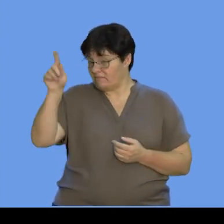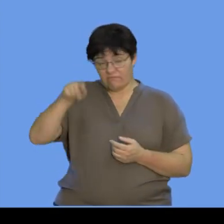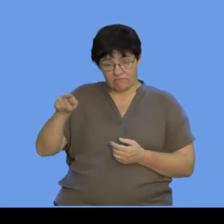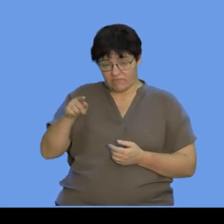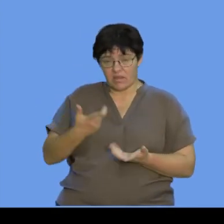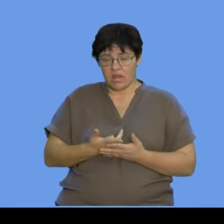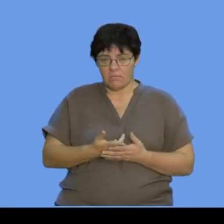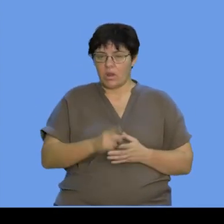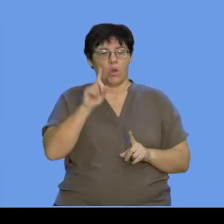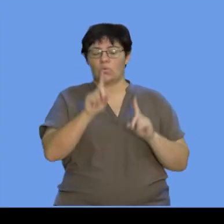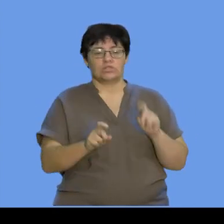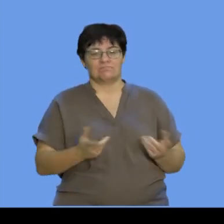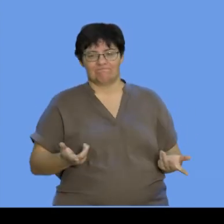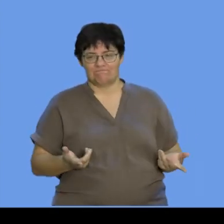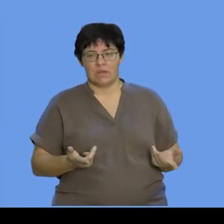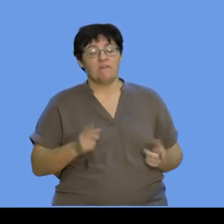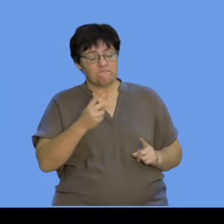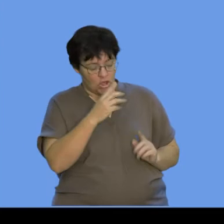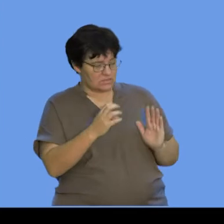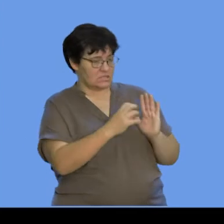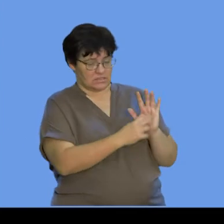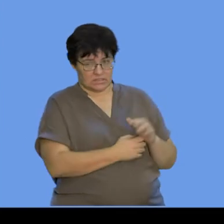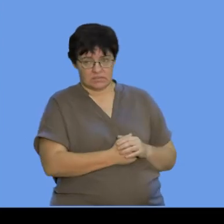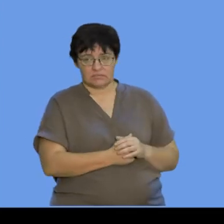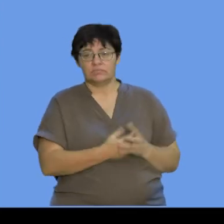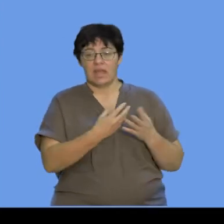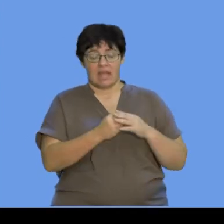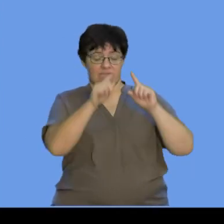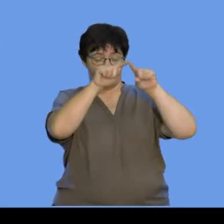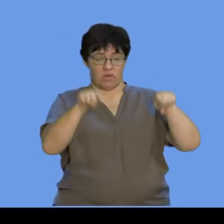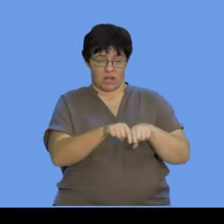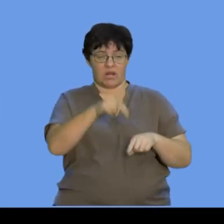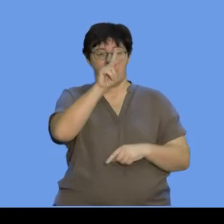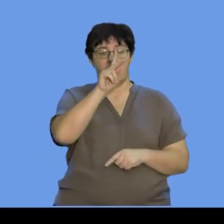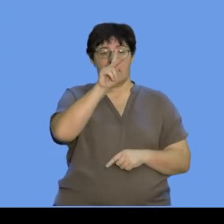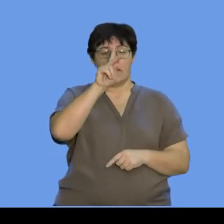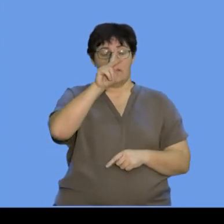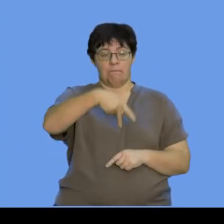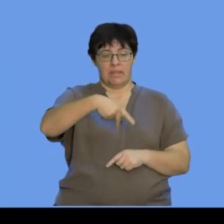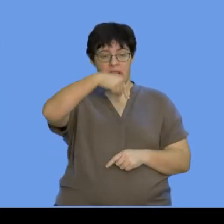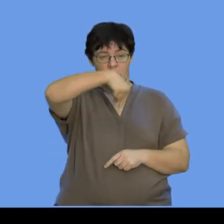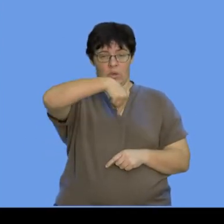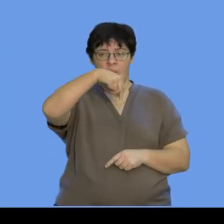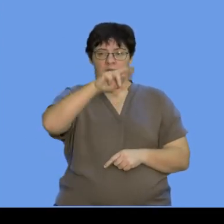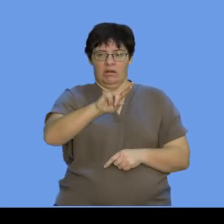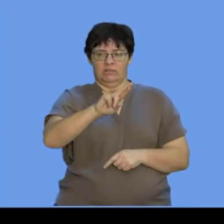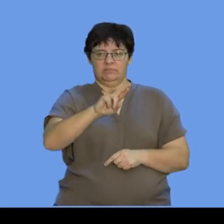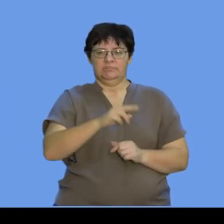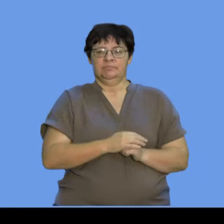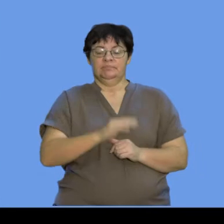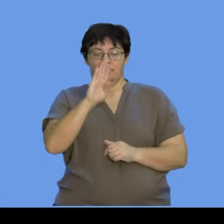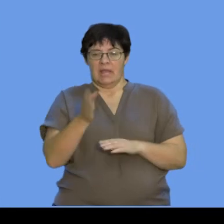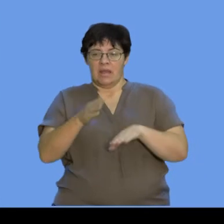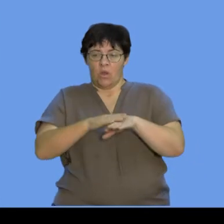some questions as we are starting. We have the triangle PQR with B that lies on